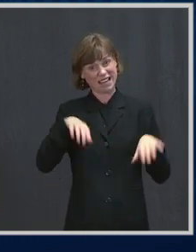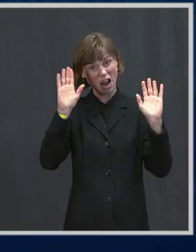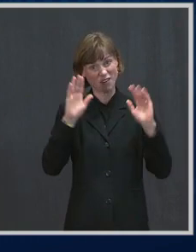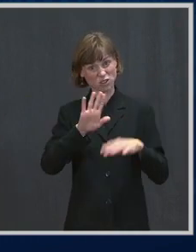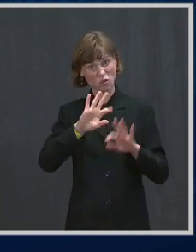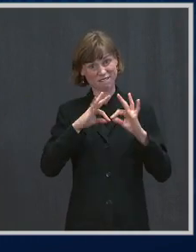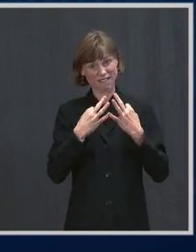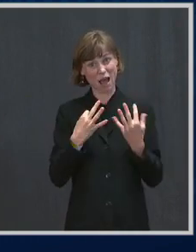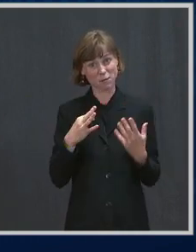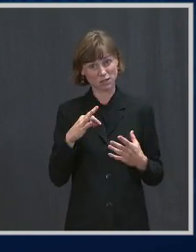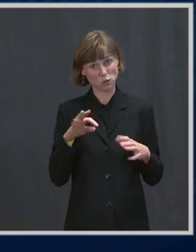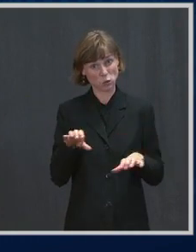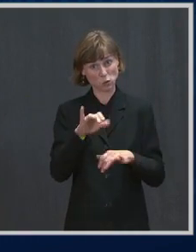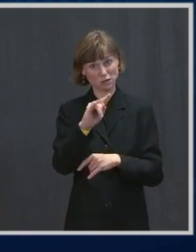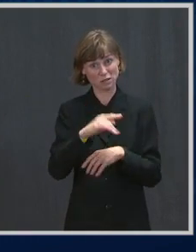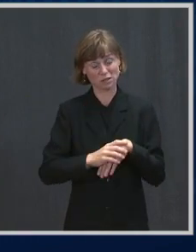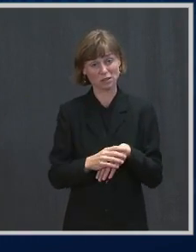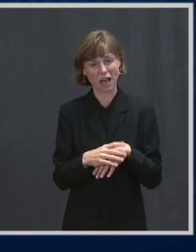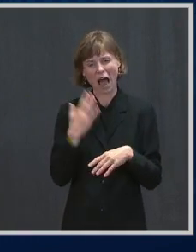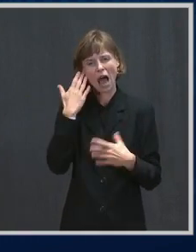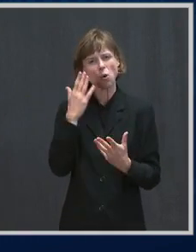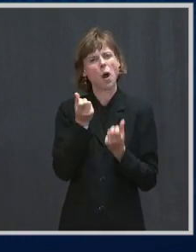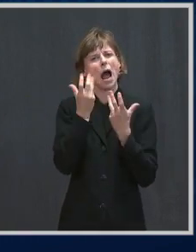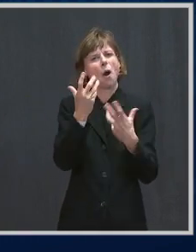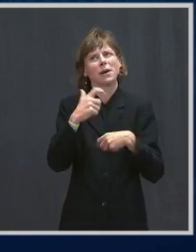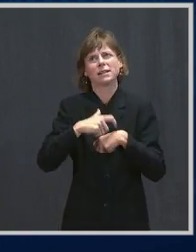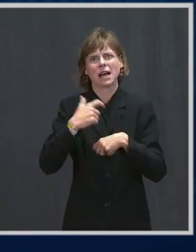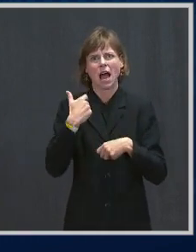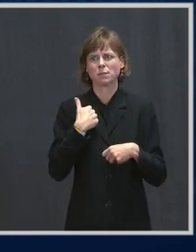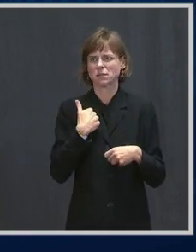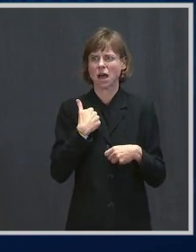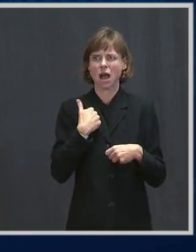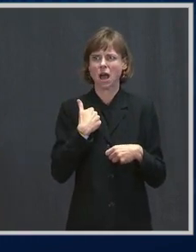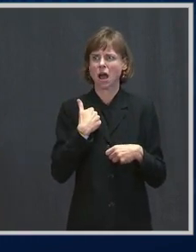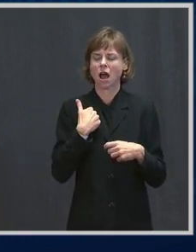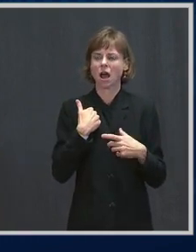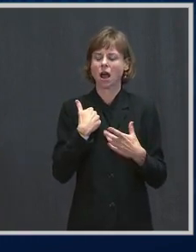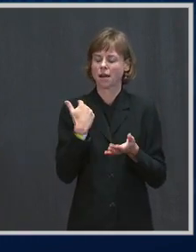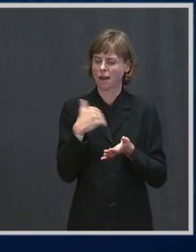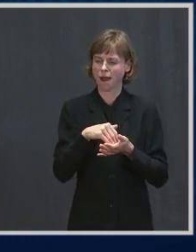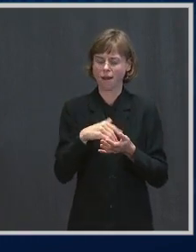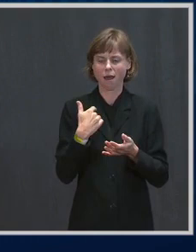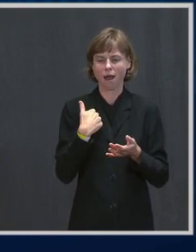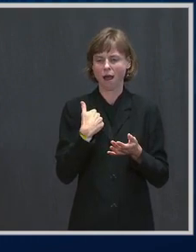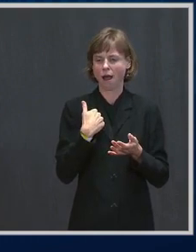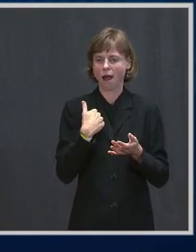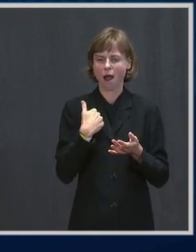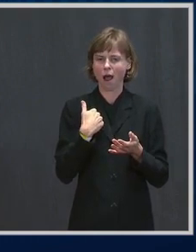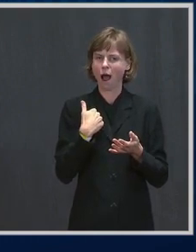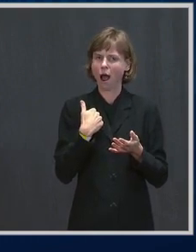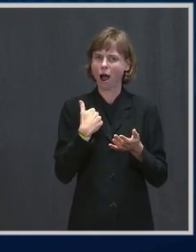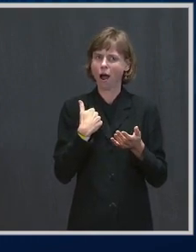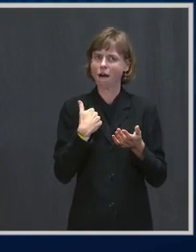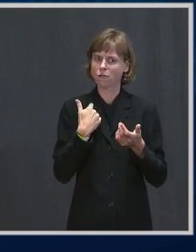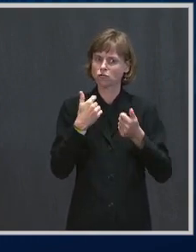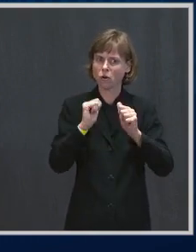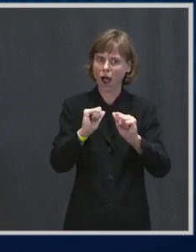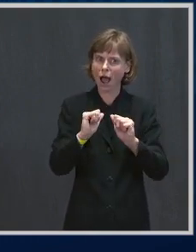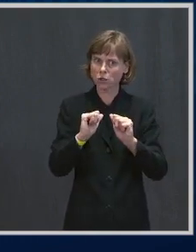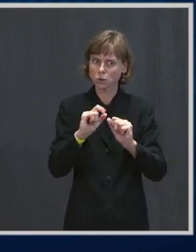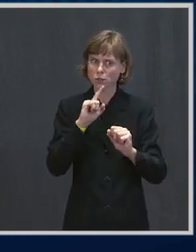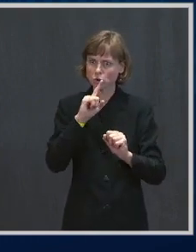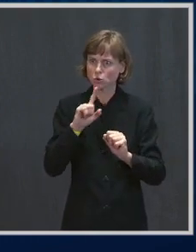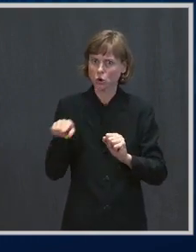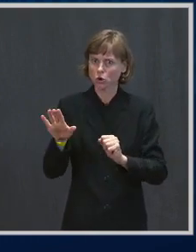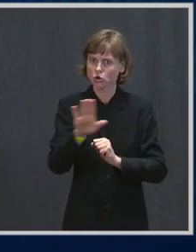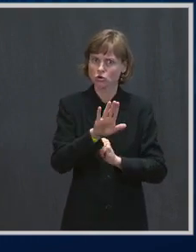know how many times I have moved, and I may again move to see to it that your